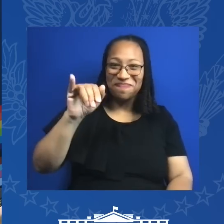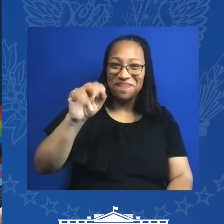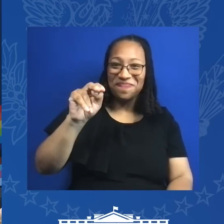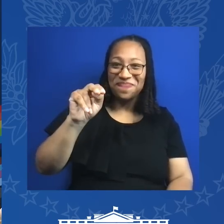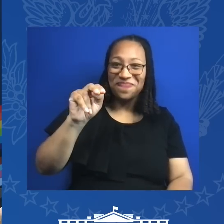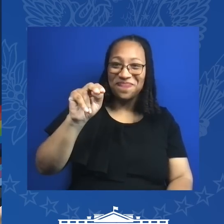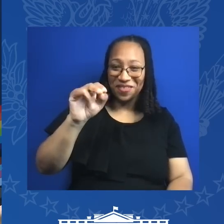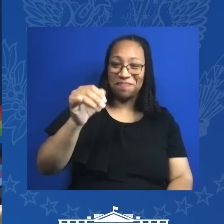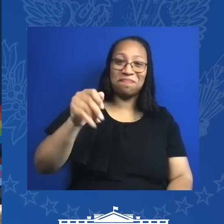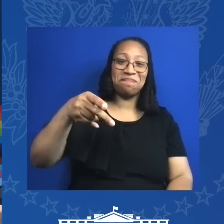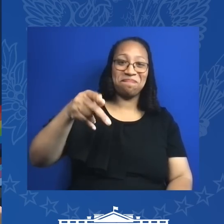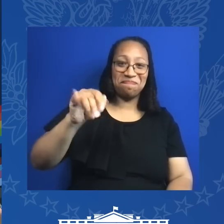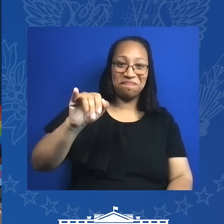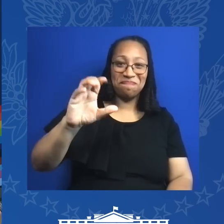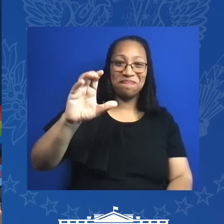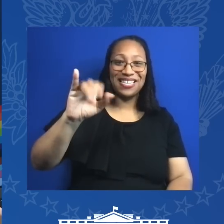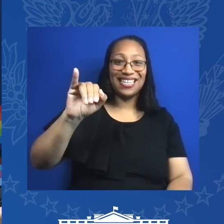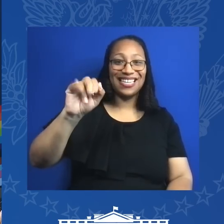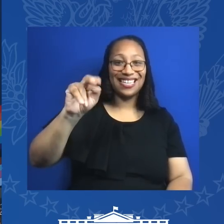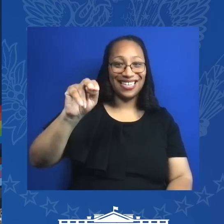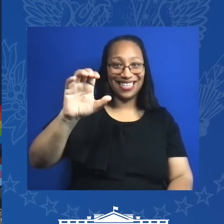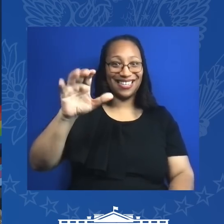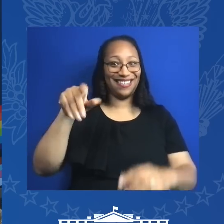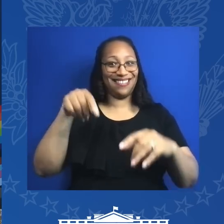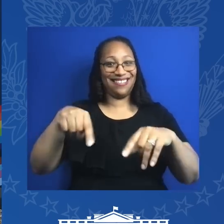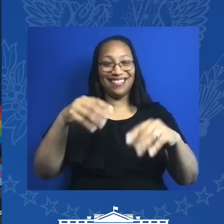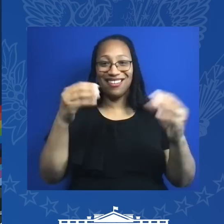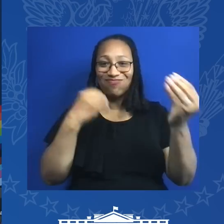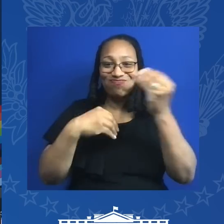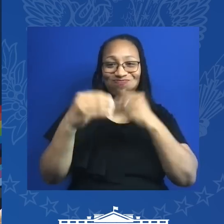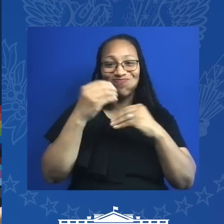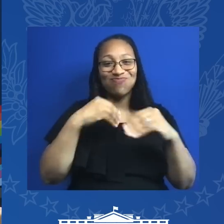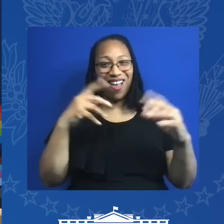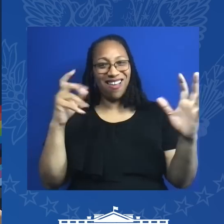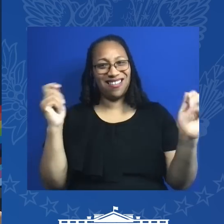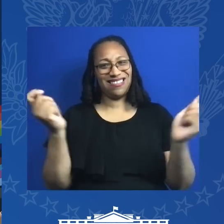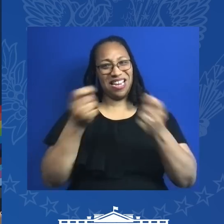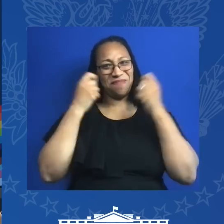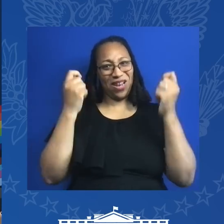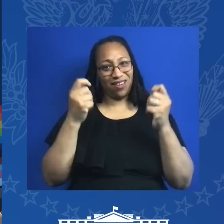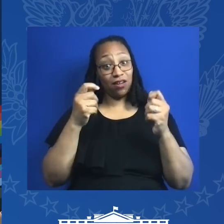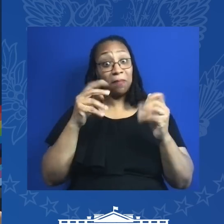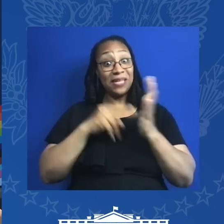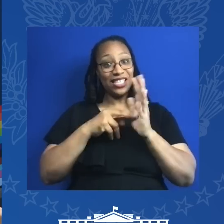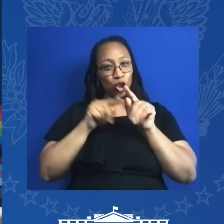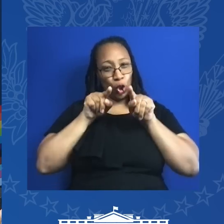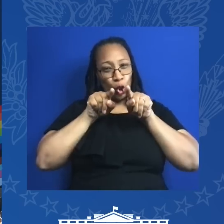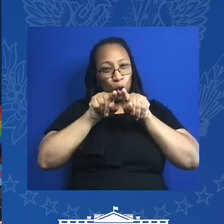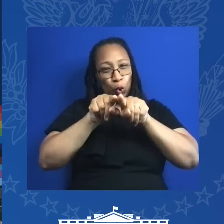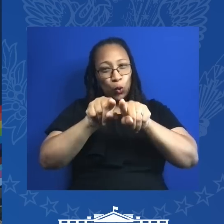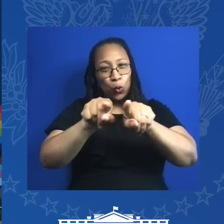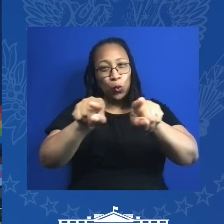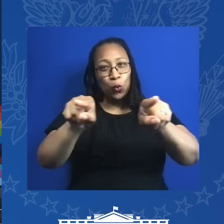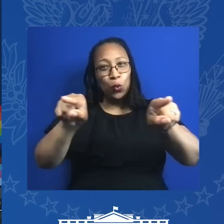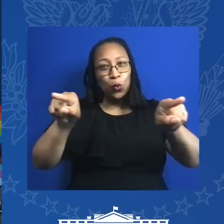Celebrating you, America's LGBTQ families.